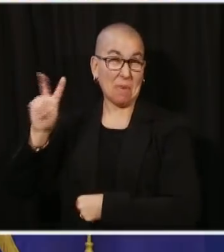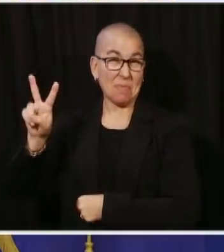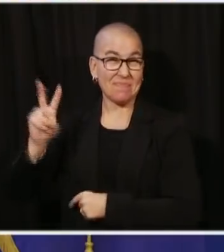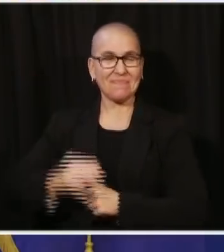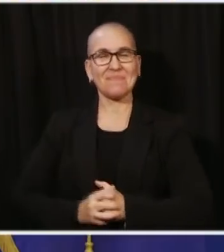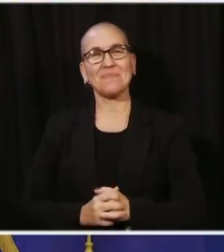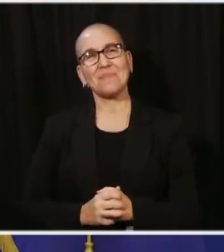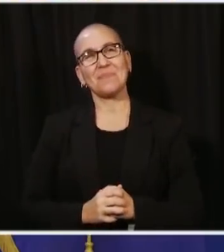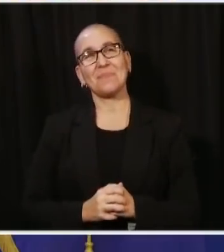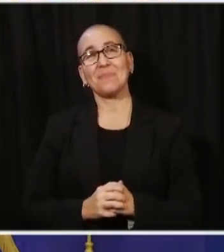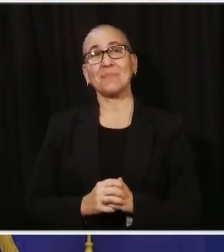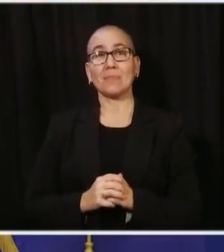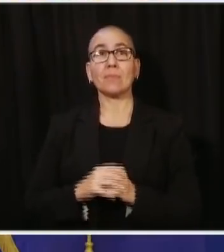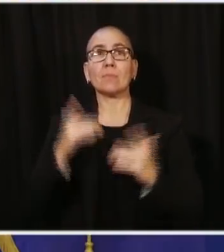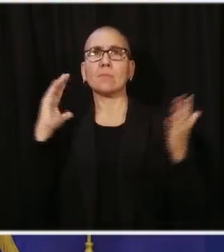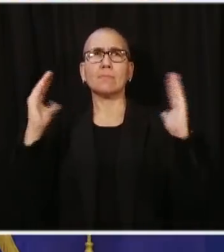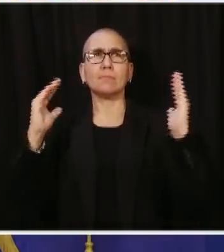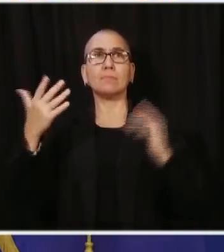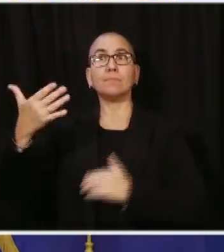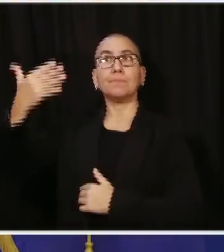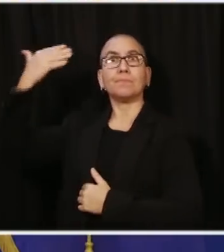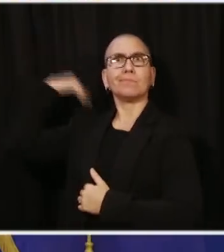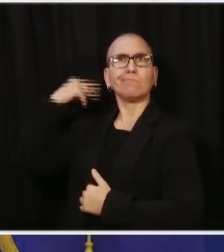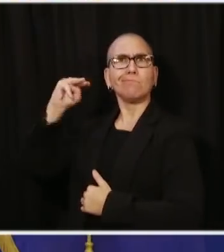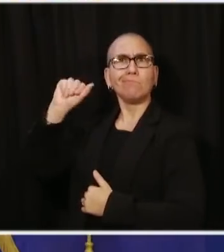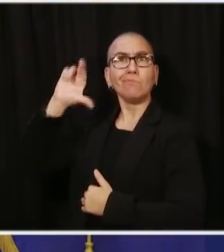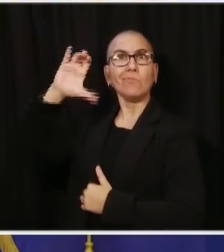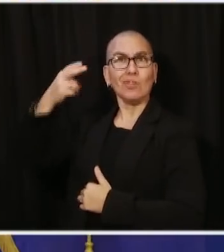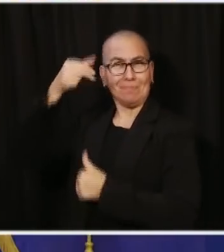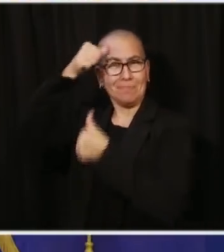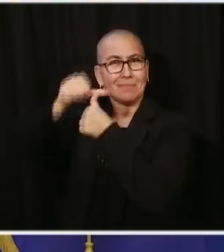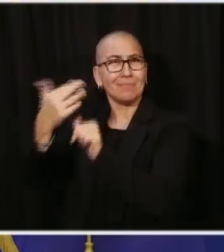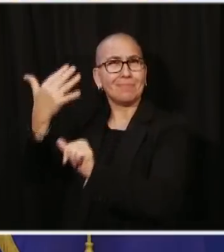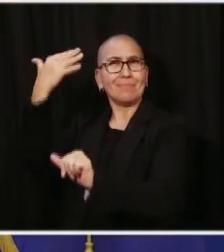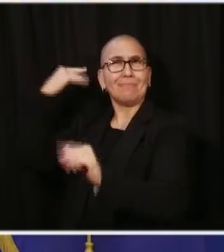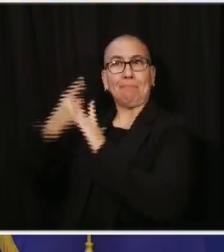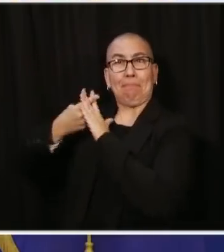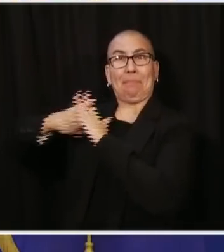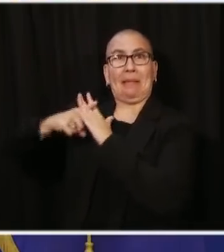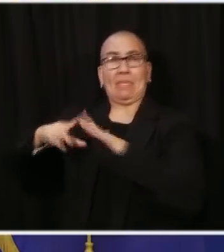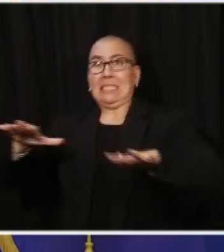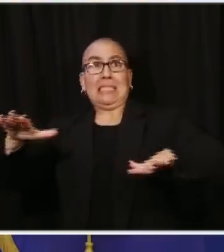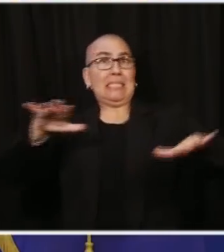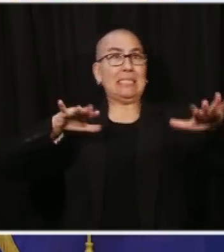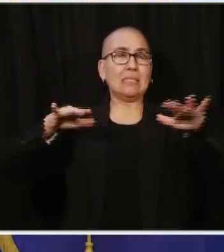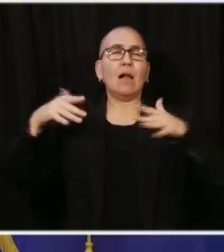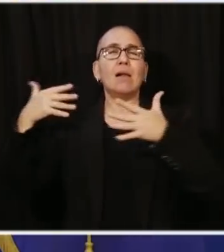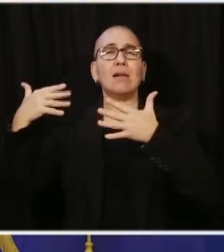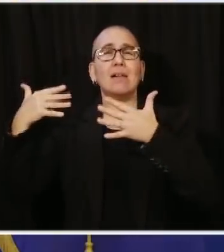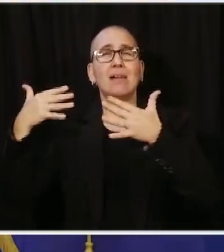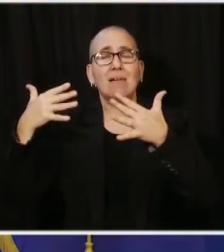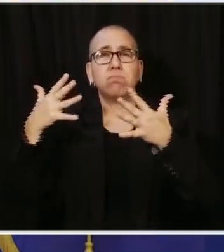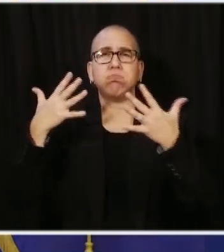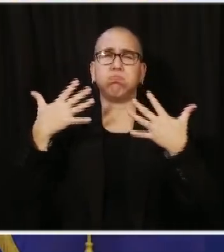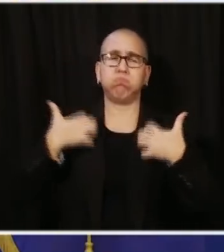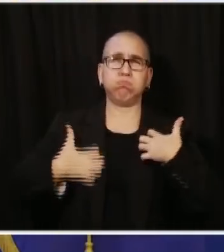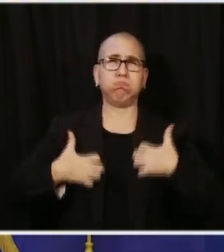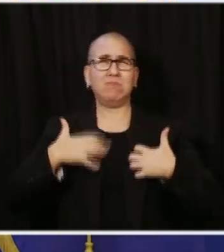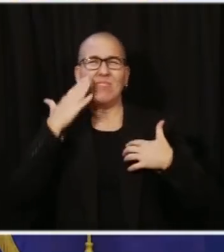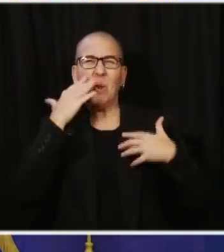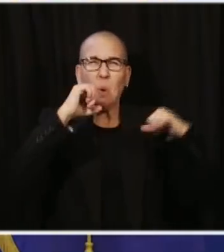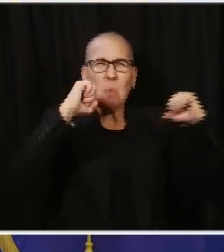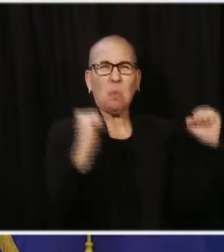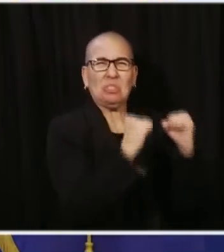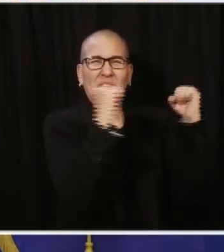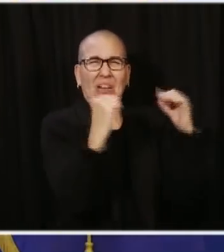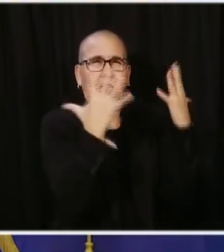analogy I gave you back in March was that this was going to be a long, dark winter of COVID, and unfortunately, that has proven true. On a day we surpassed